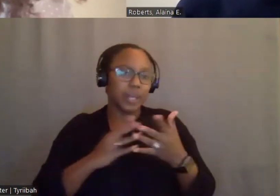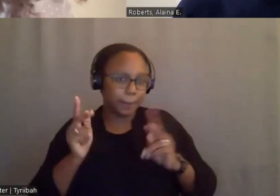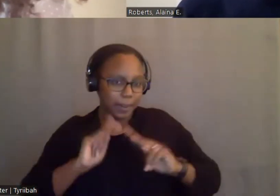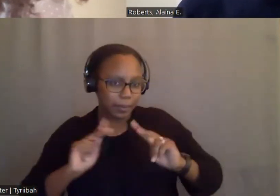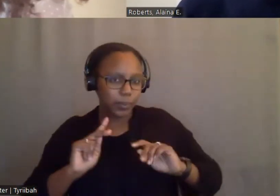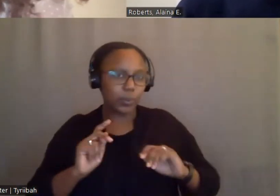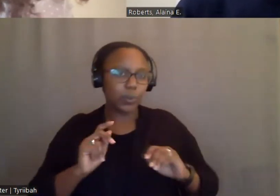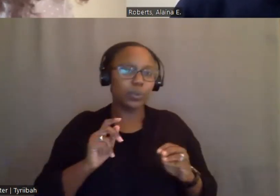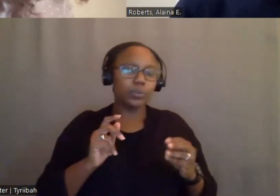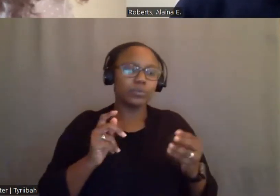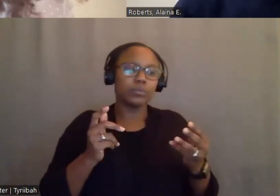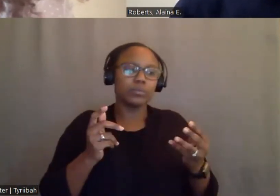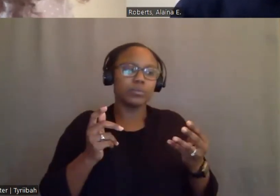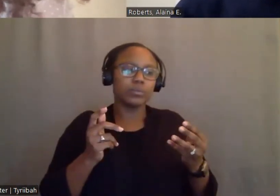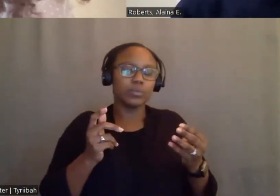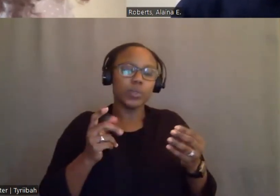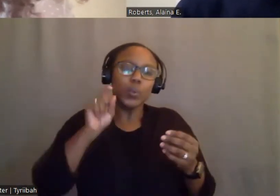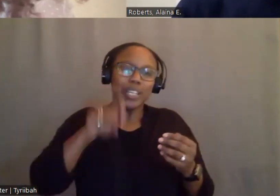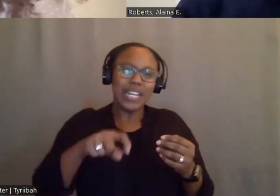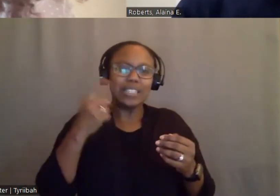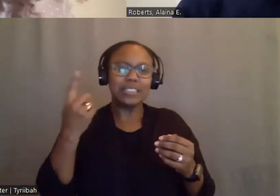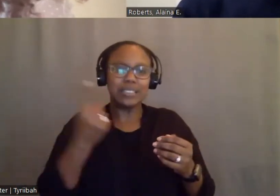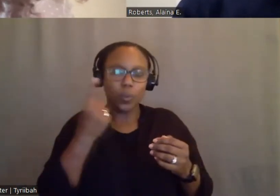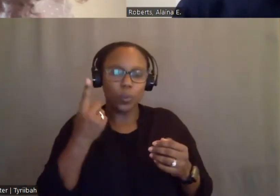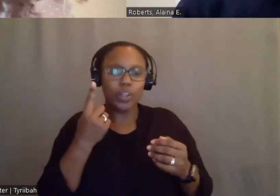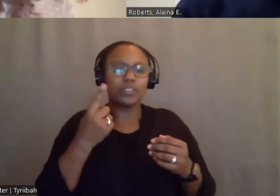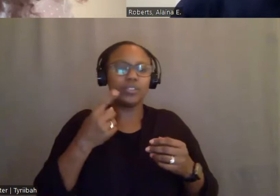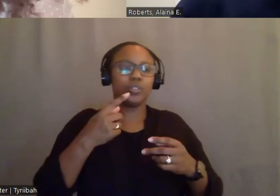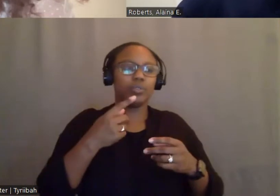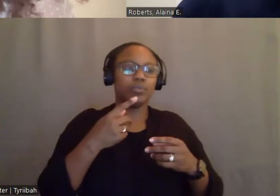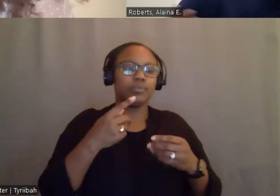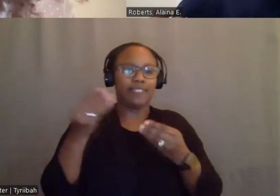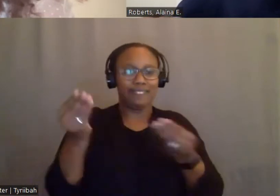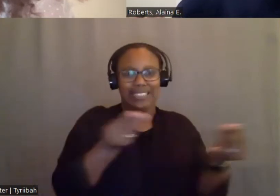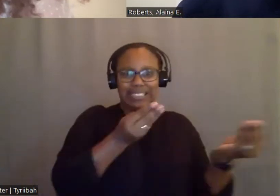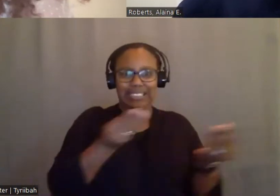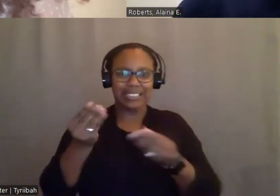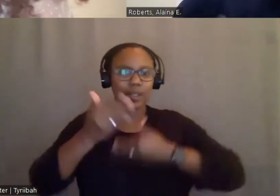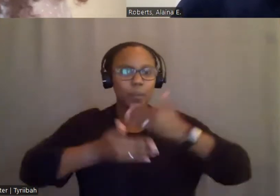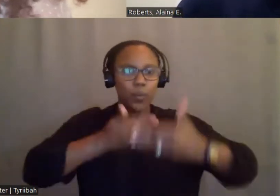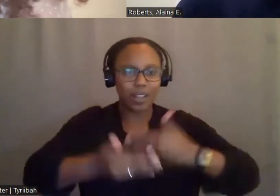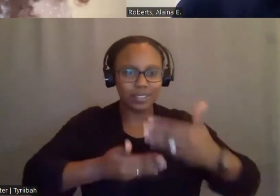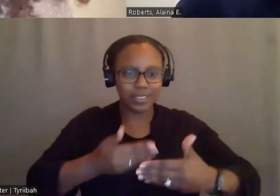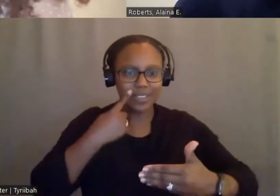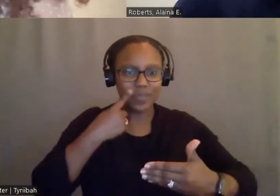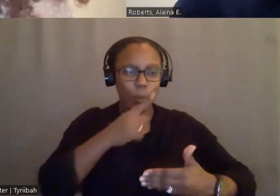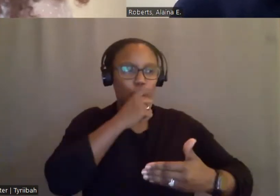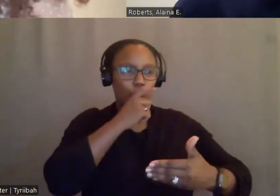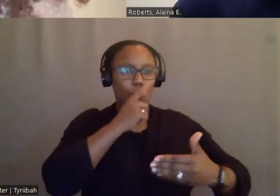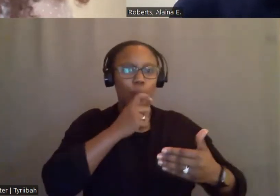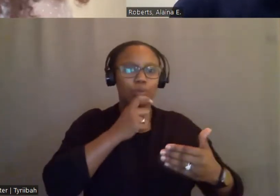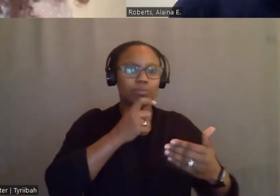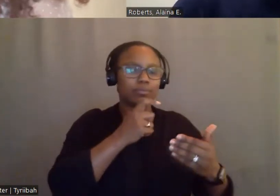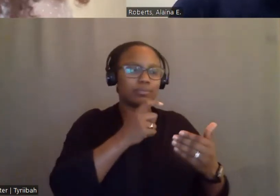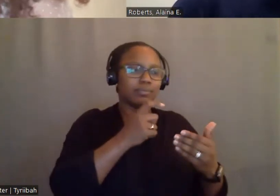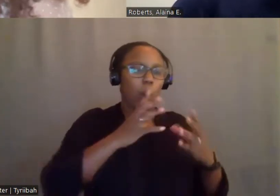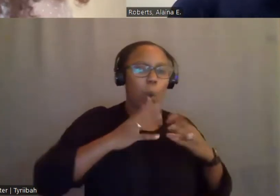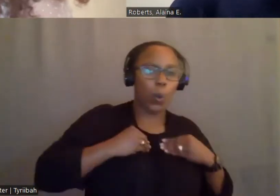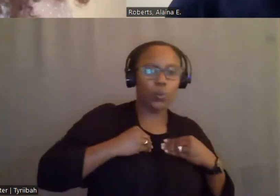a need for someone to really kind of arbitrate this process. But there are so many issues with this